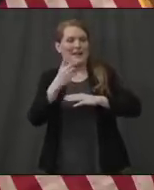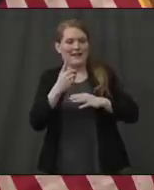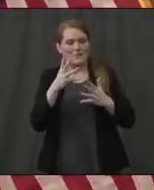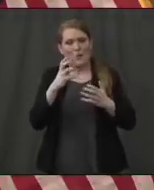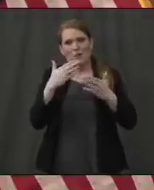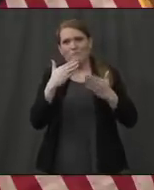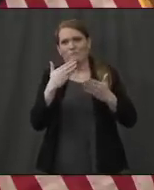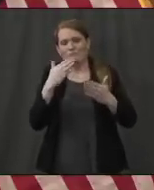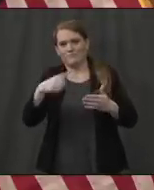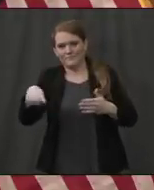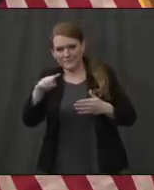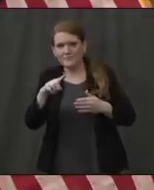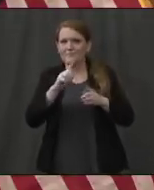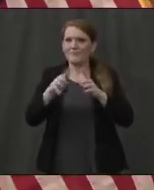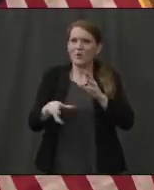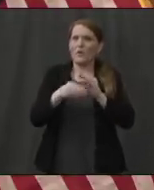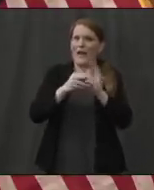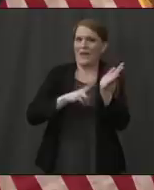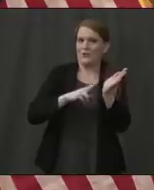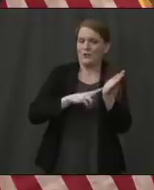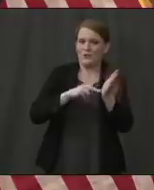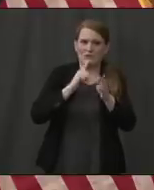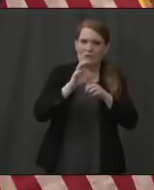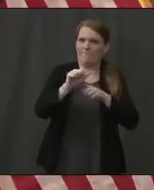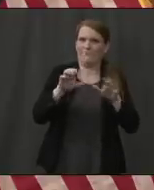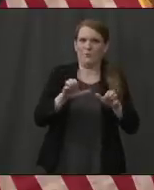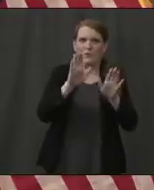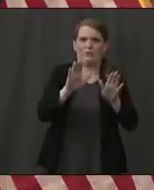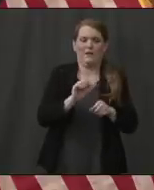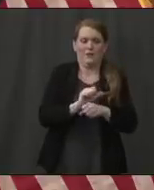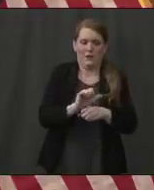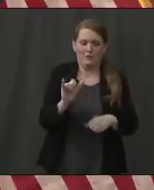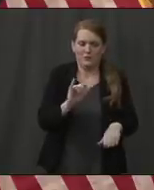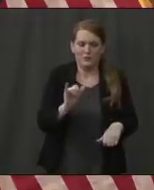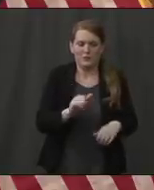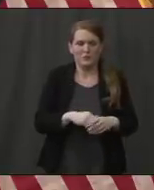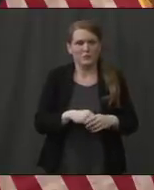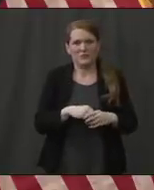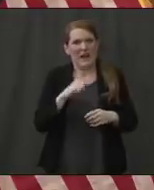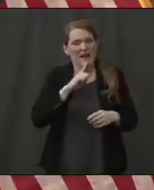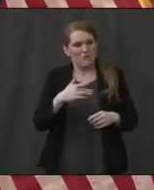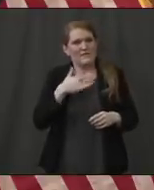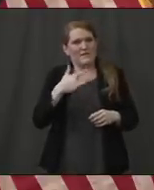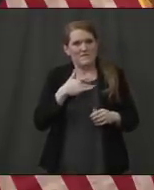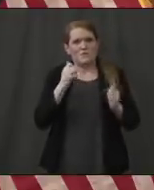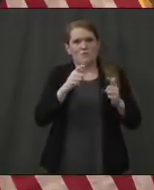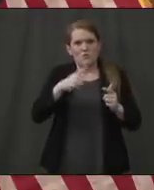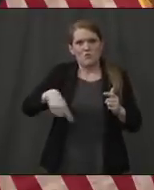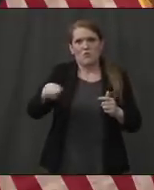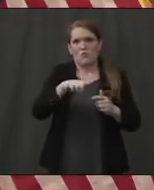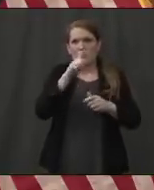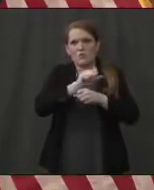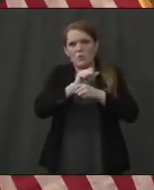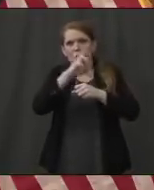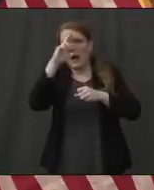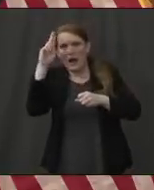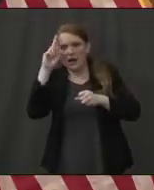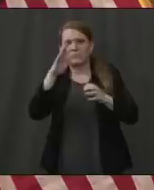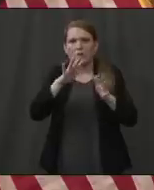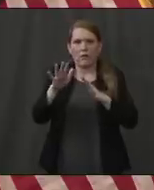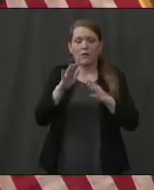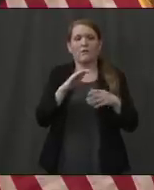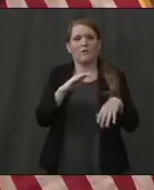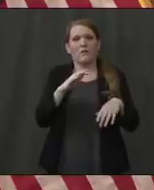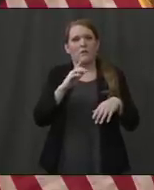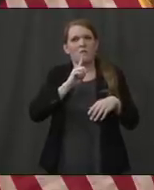are doing a great job as well. I think all of our healthcare workers really are doing a superb effort. It isn't a